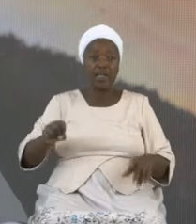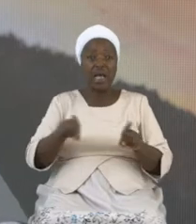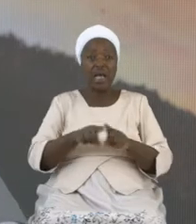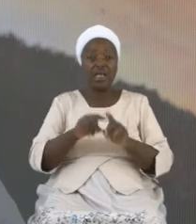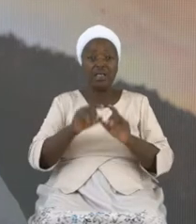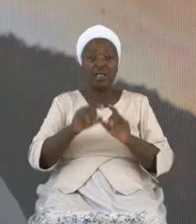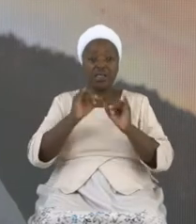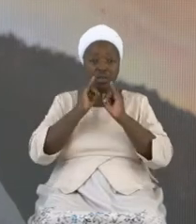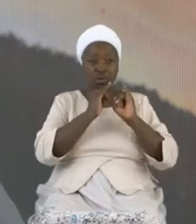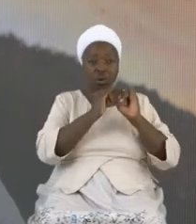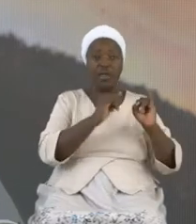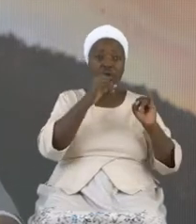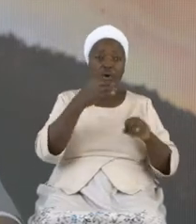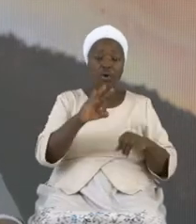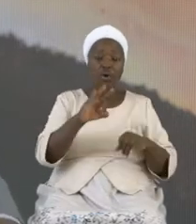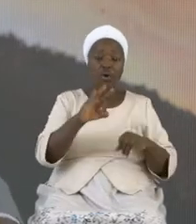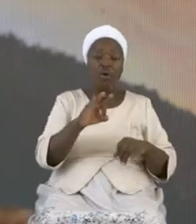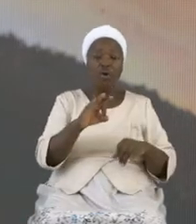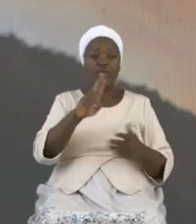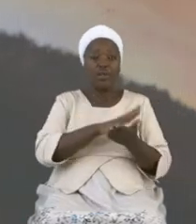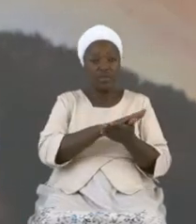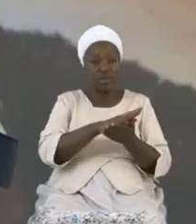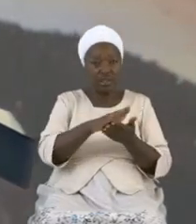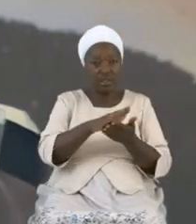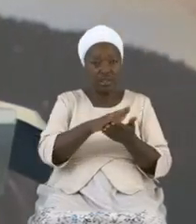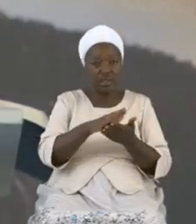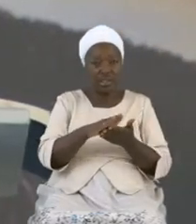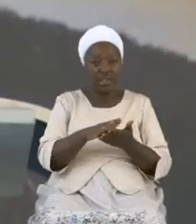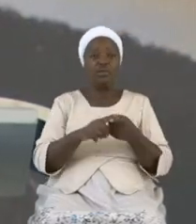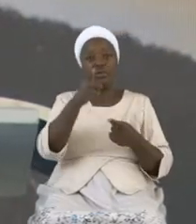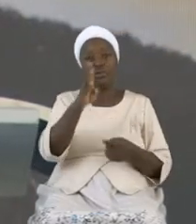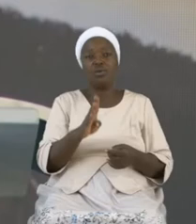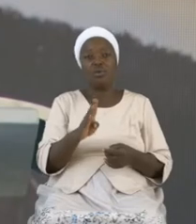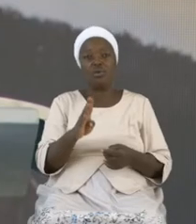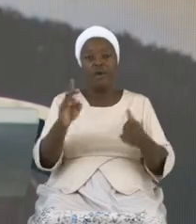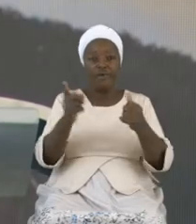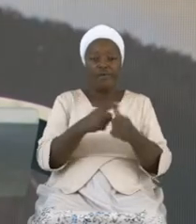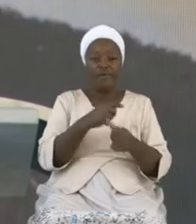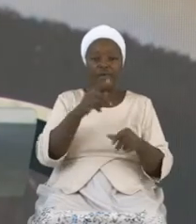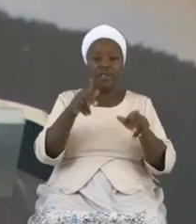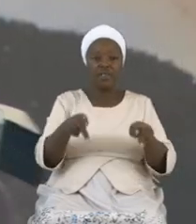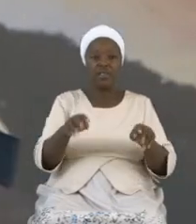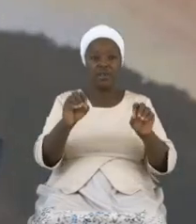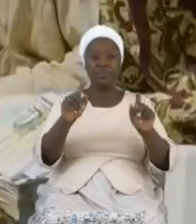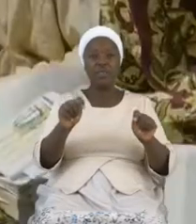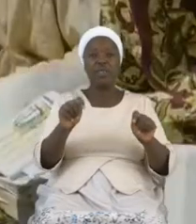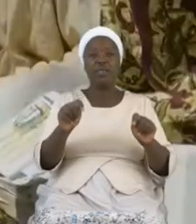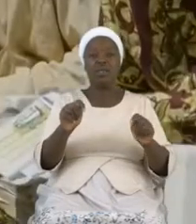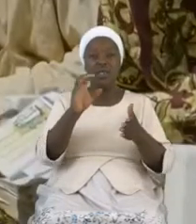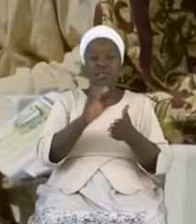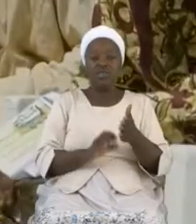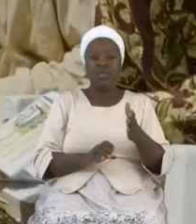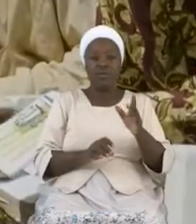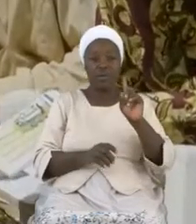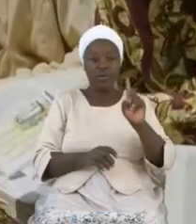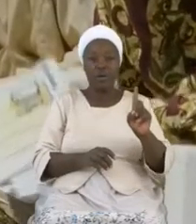of righteousness unto God. First Peter chapter 1, we're reading from